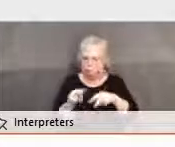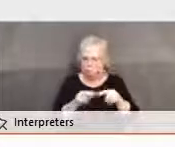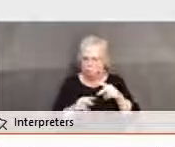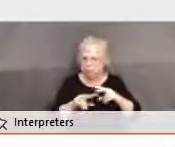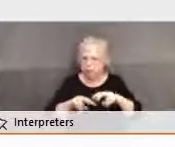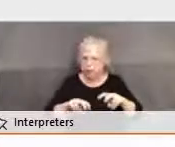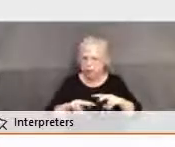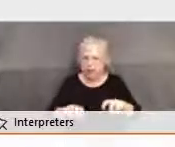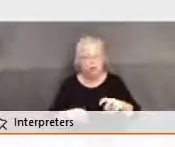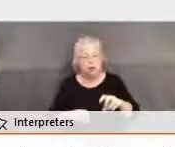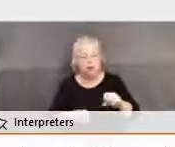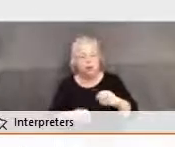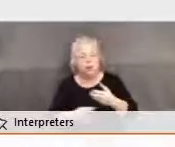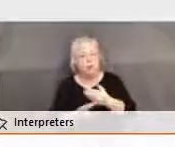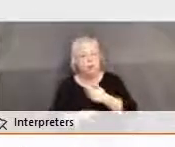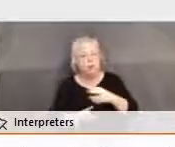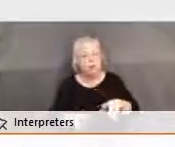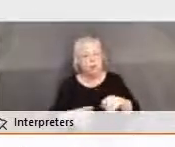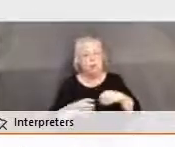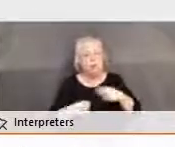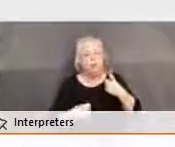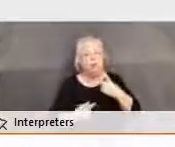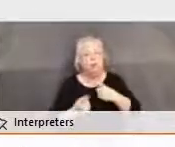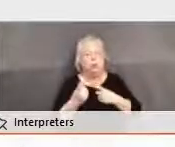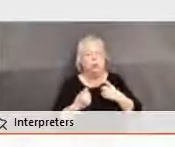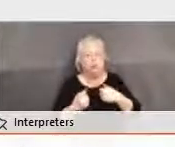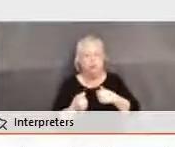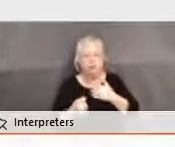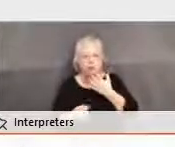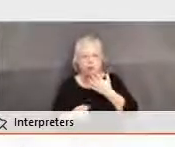could go to the next page.